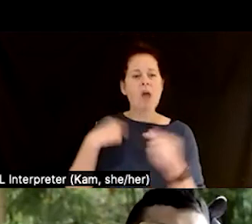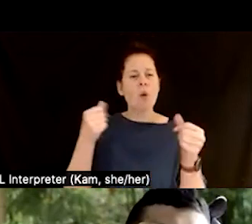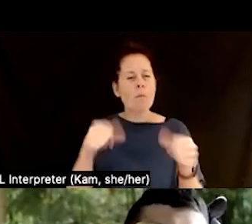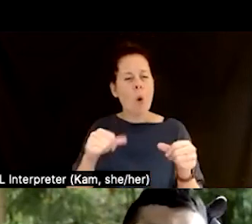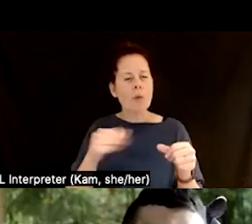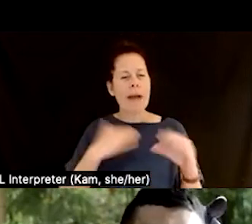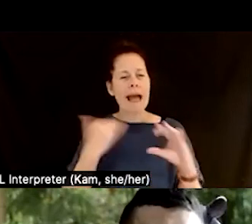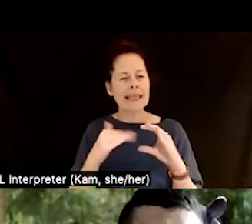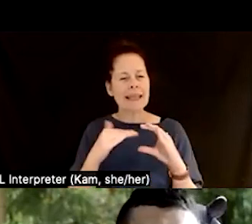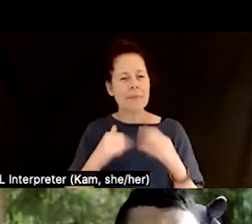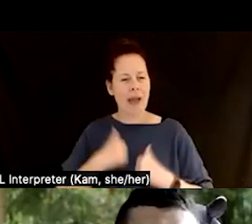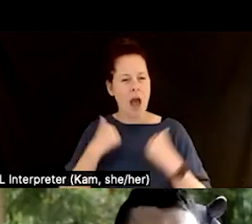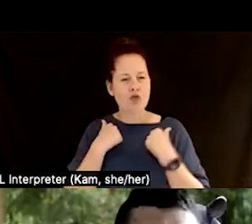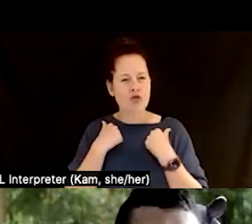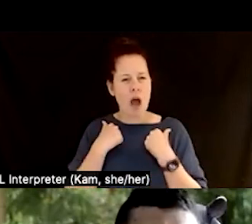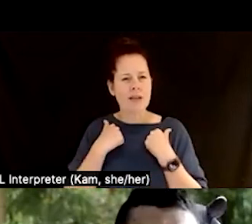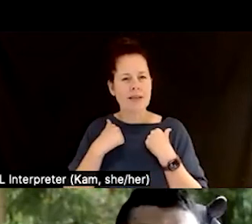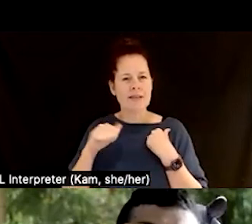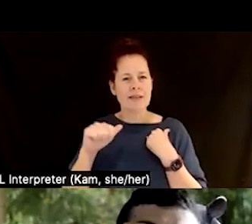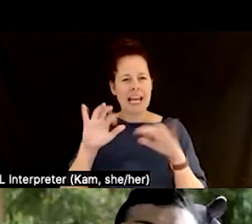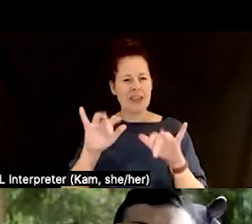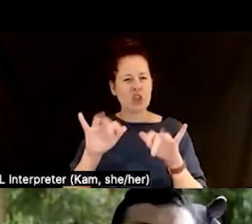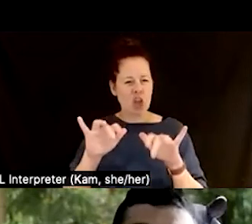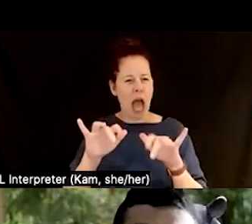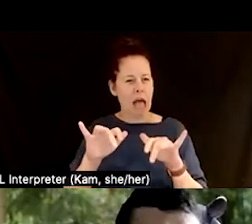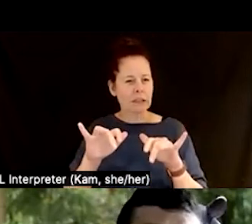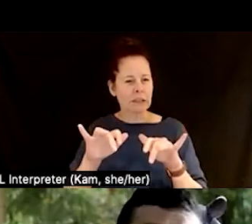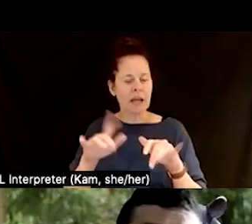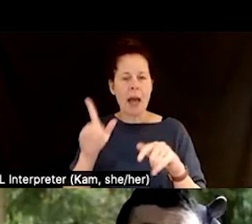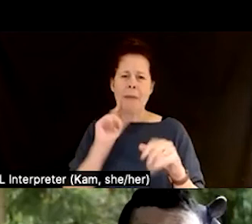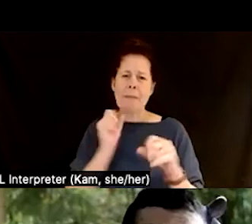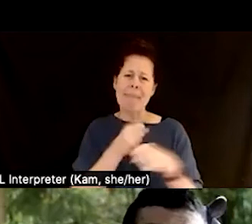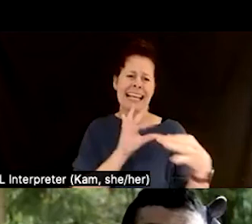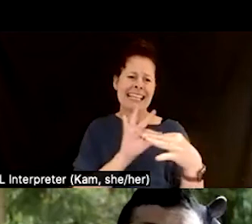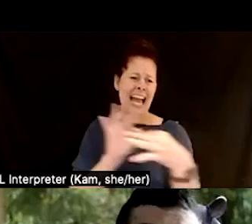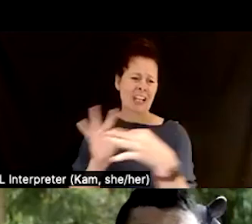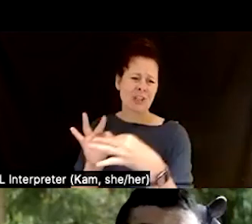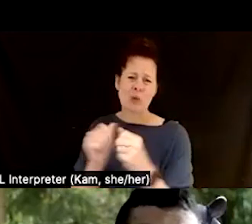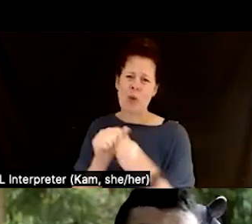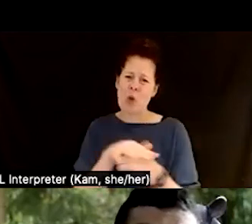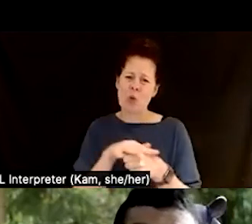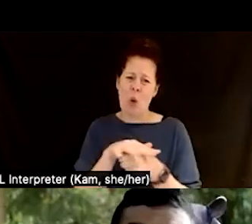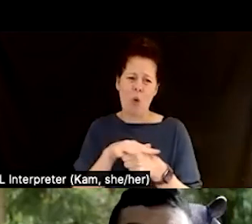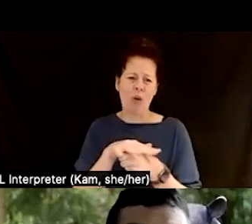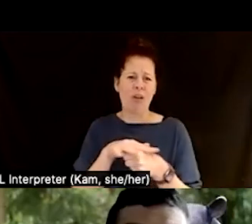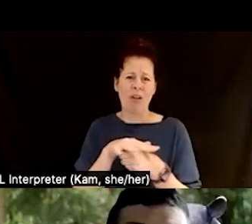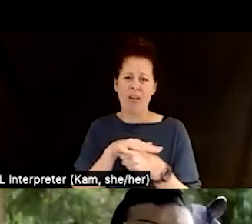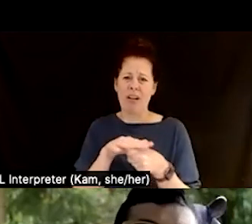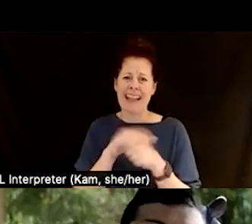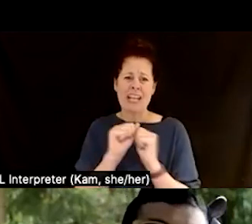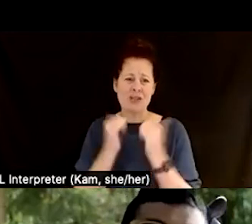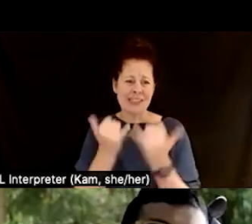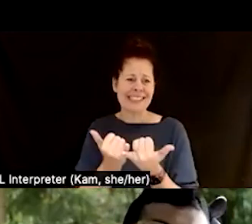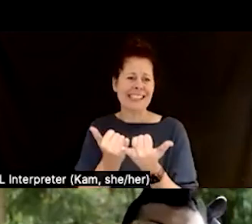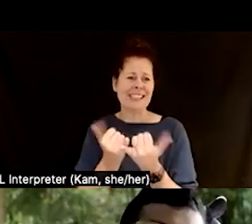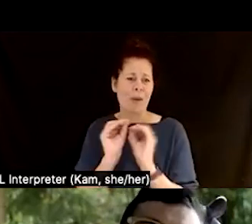it's just making those connections with local organizations. We have some fantastic organizations here in Seattle, as I mentioned before, but